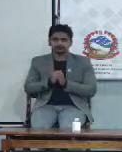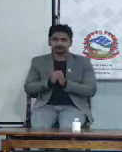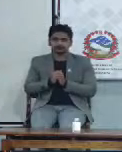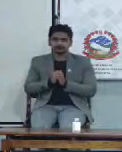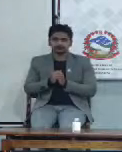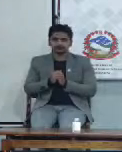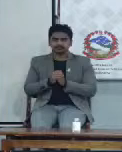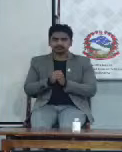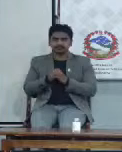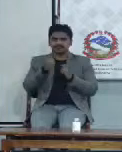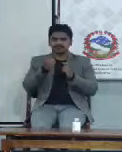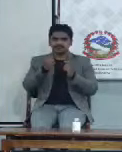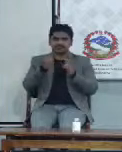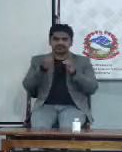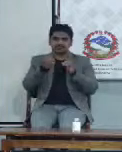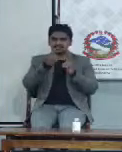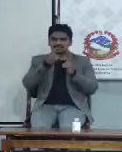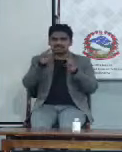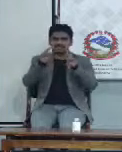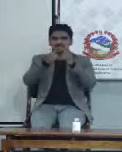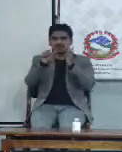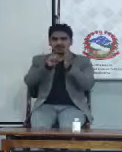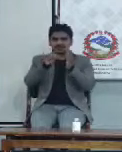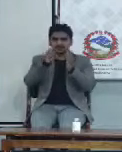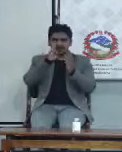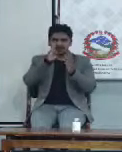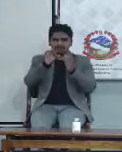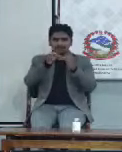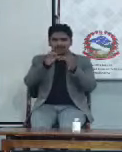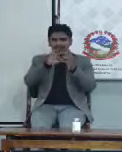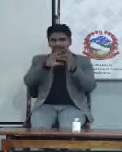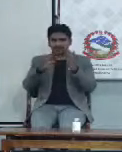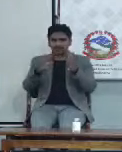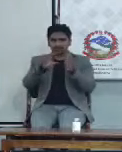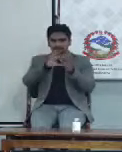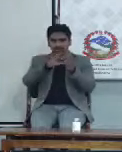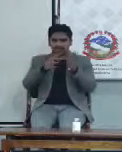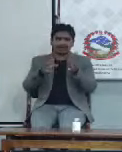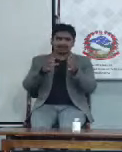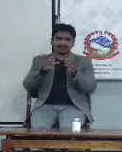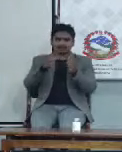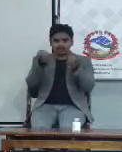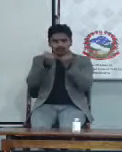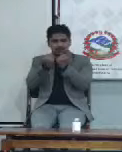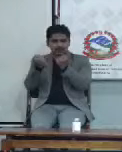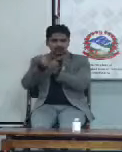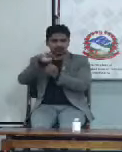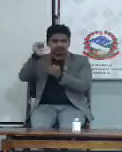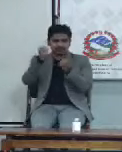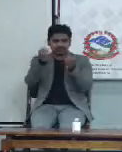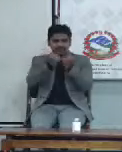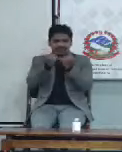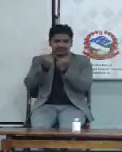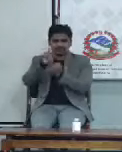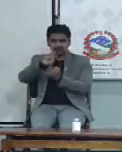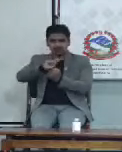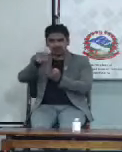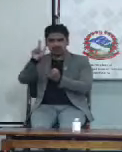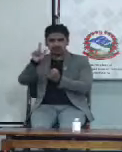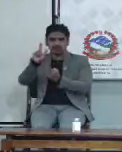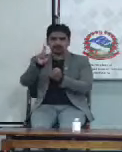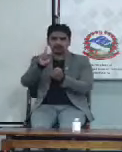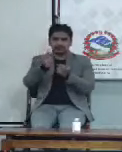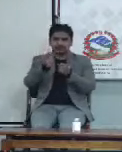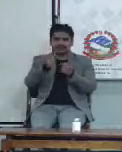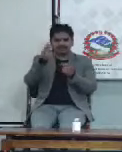the interpreter is not fully able to listen the speaker, so there has been some interruption. I would